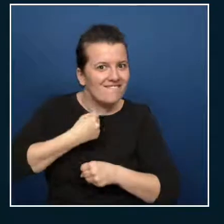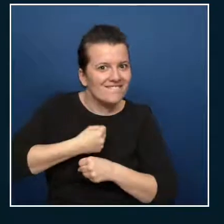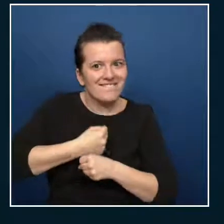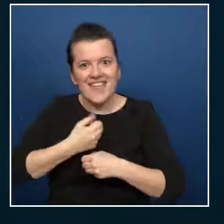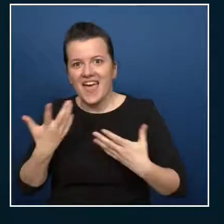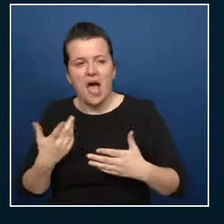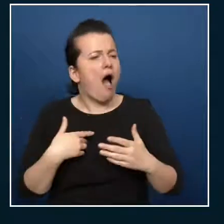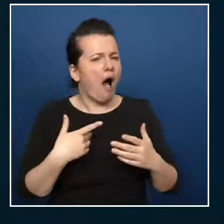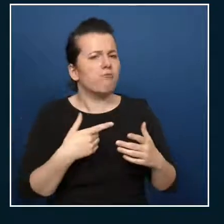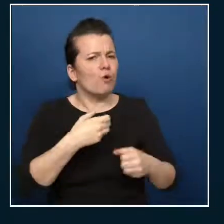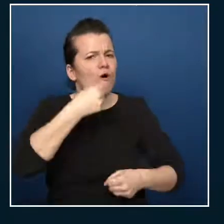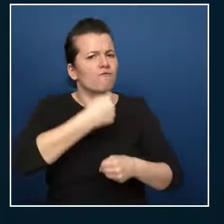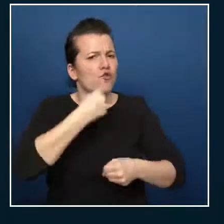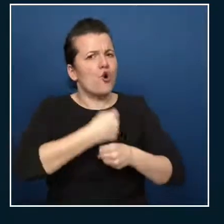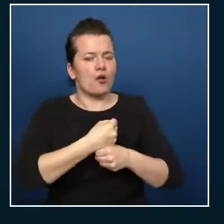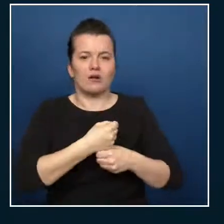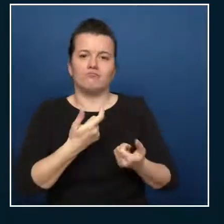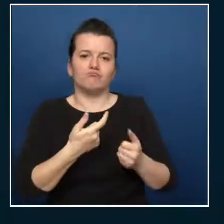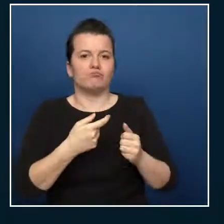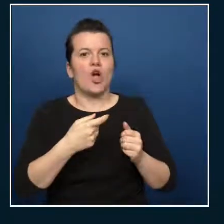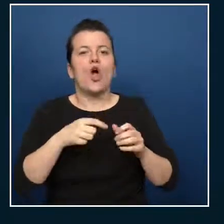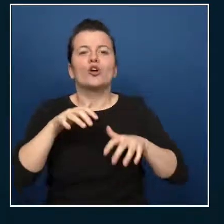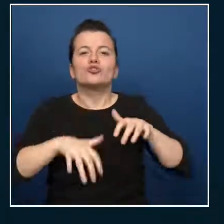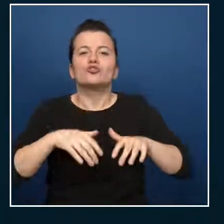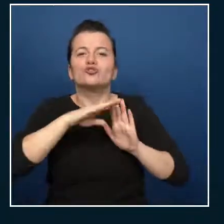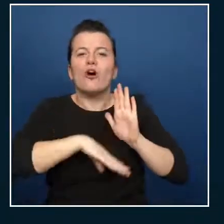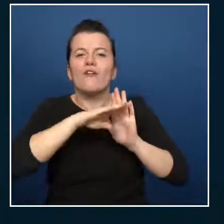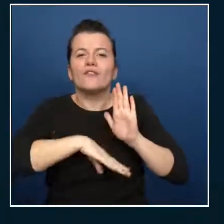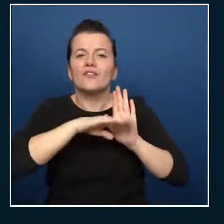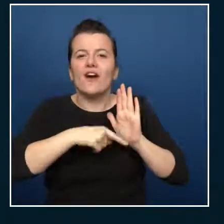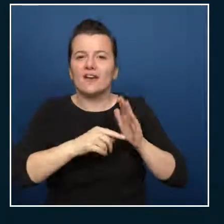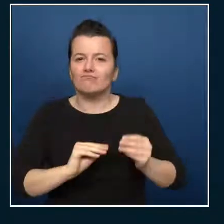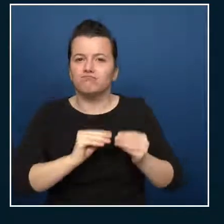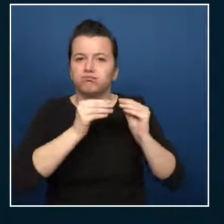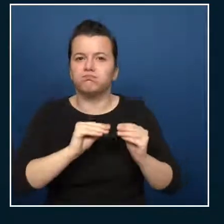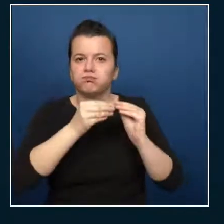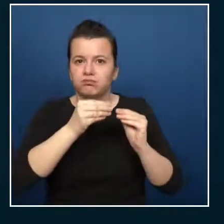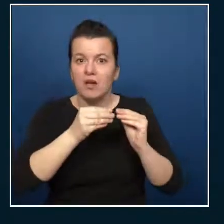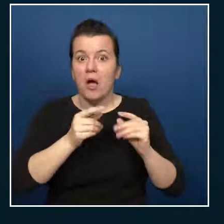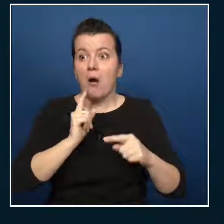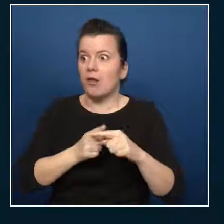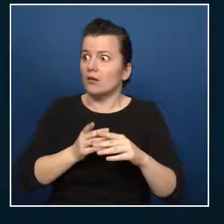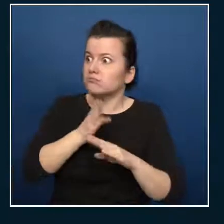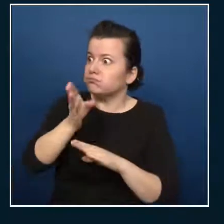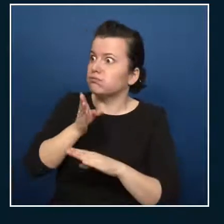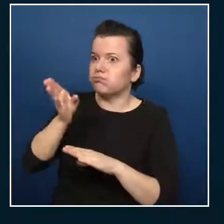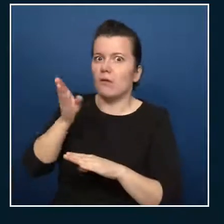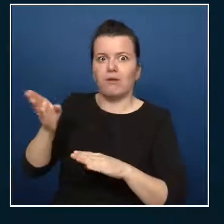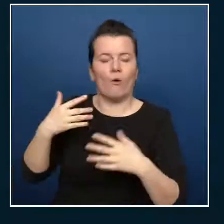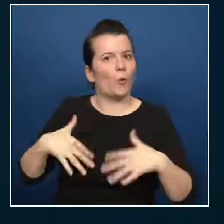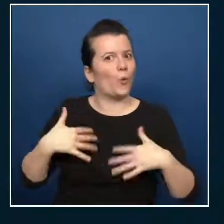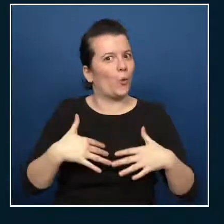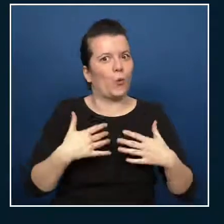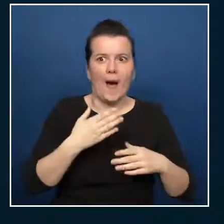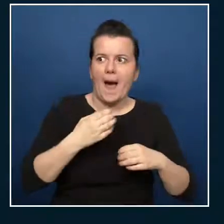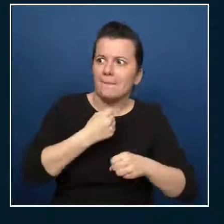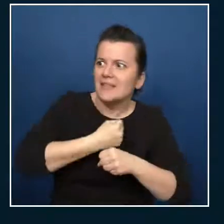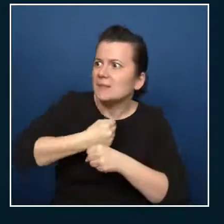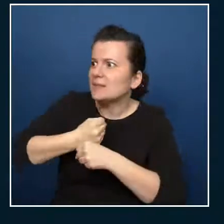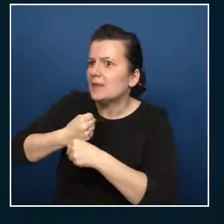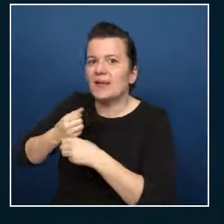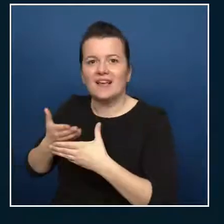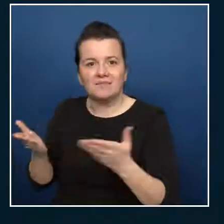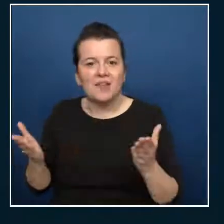full-time job as a software developer, and I really enjoy sharing knowledge and through public speaking,